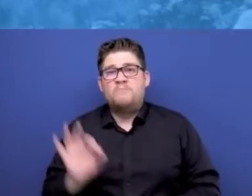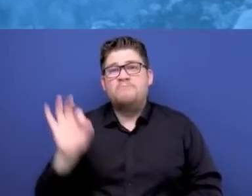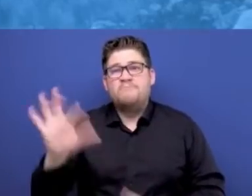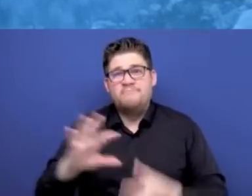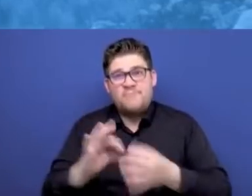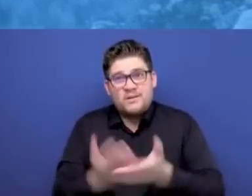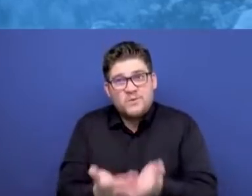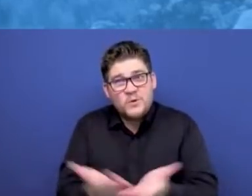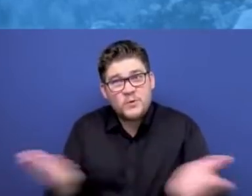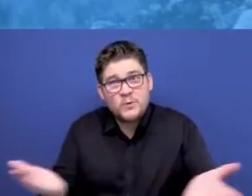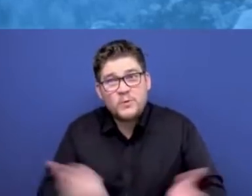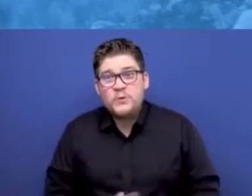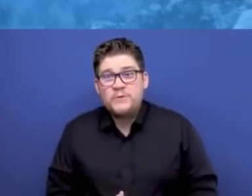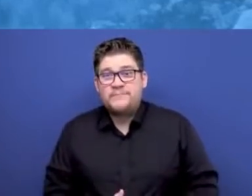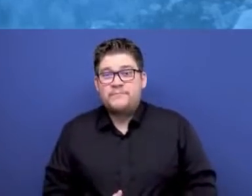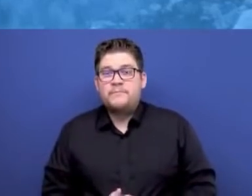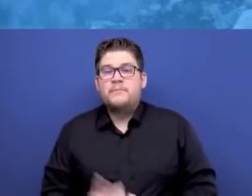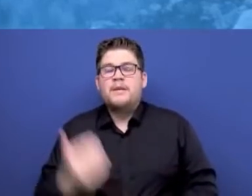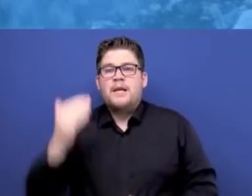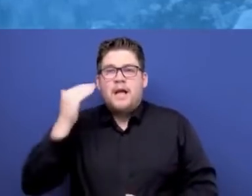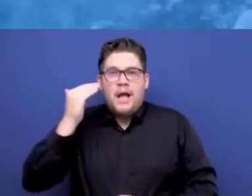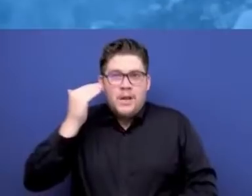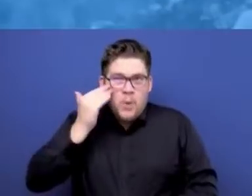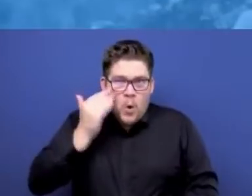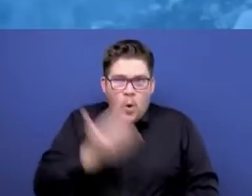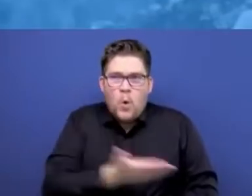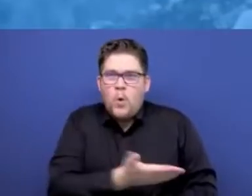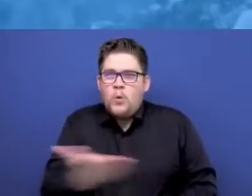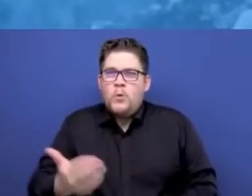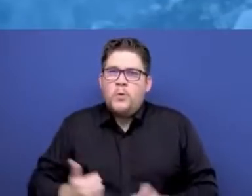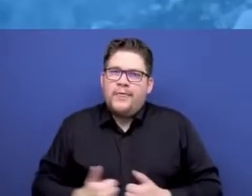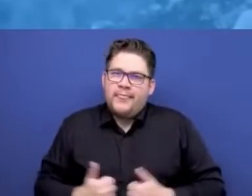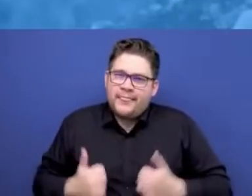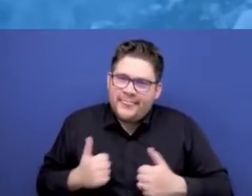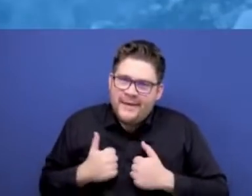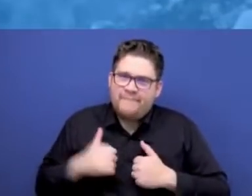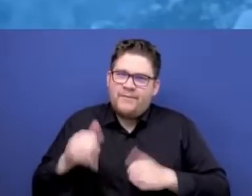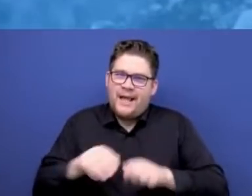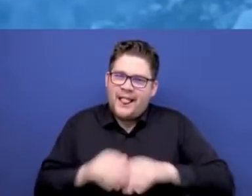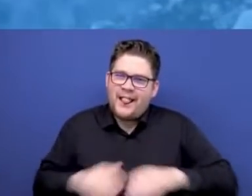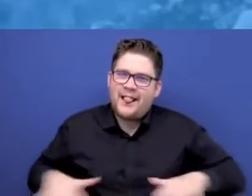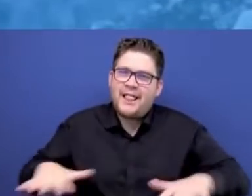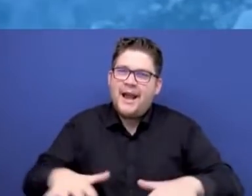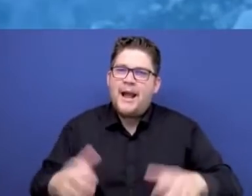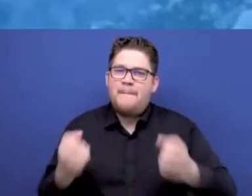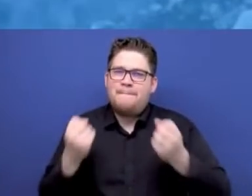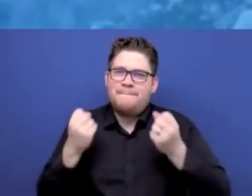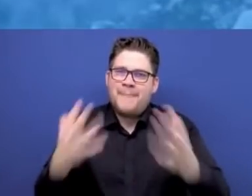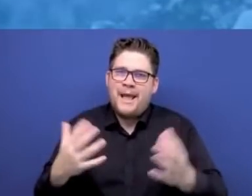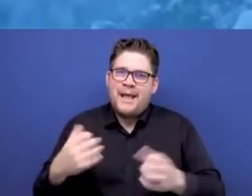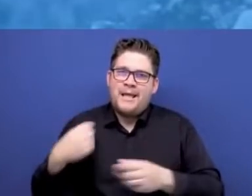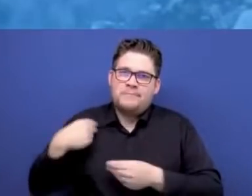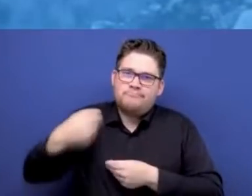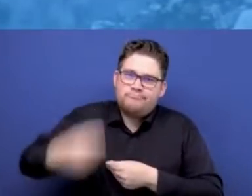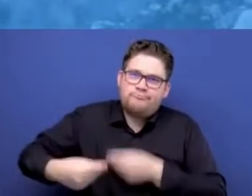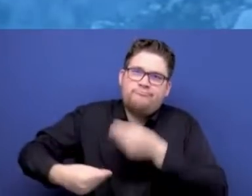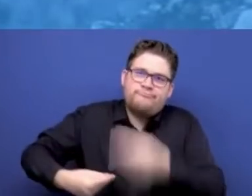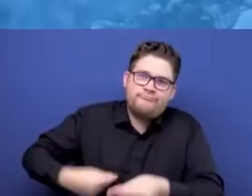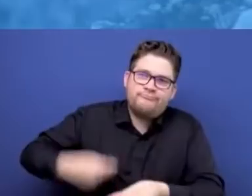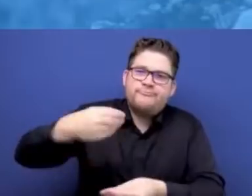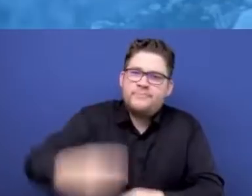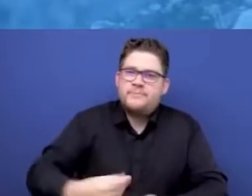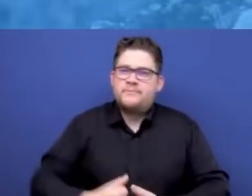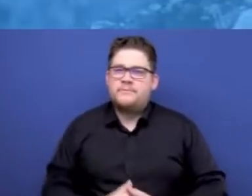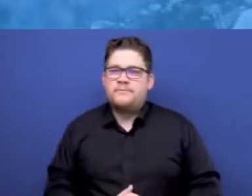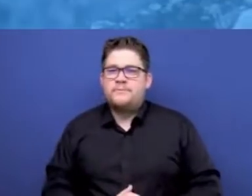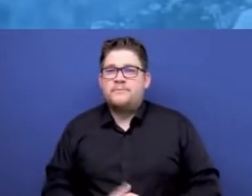on that land for generations and for a long period of time, even our seasoned firefighters are seeing behavior and conditions that we've